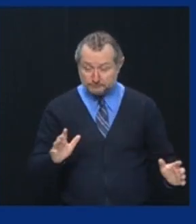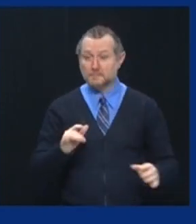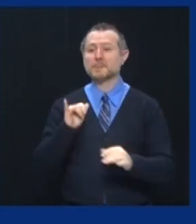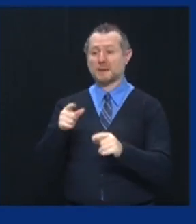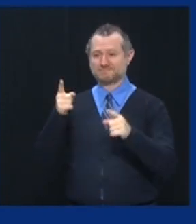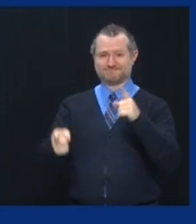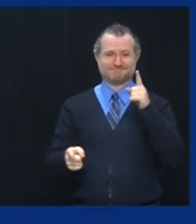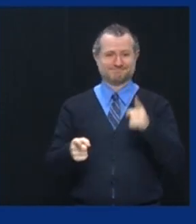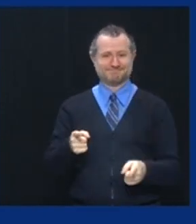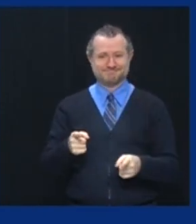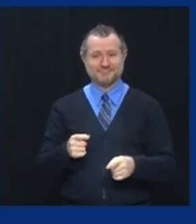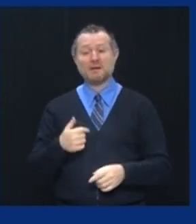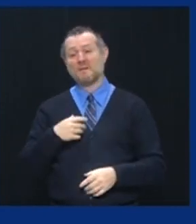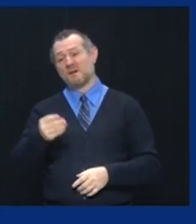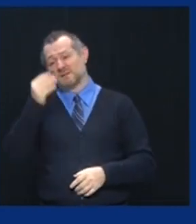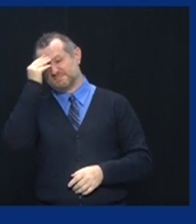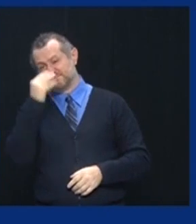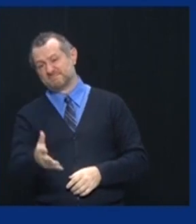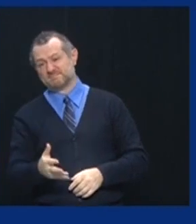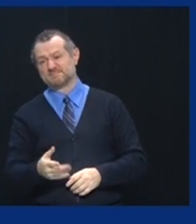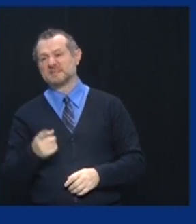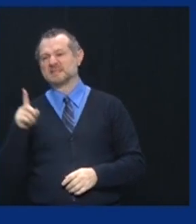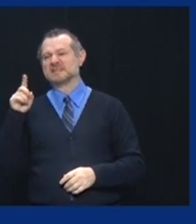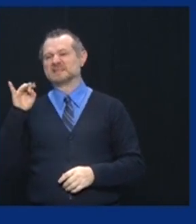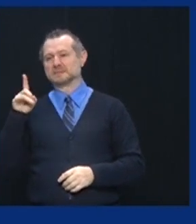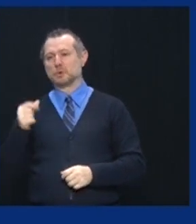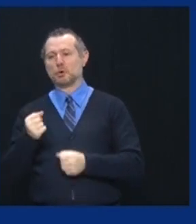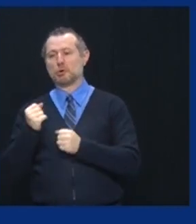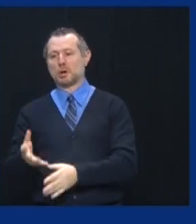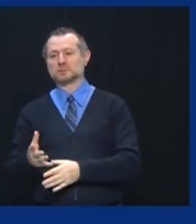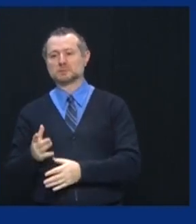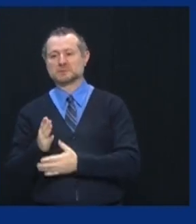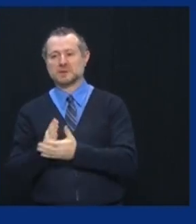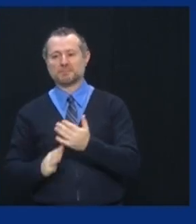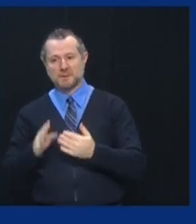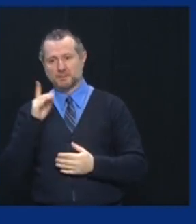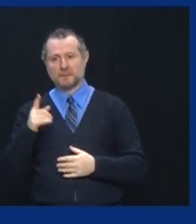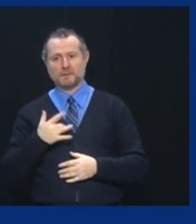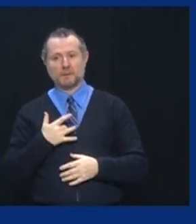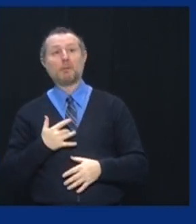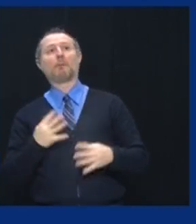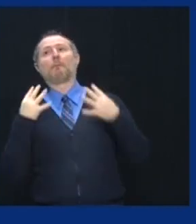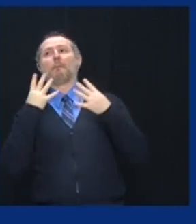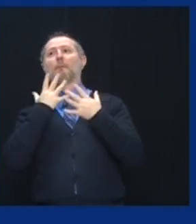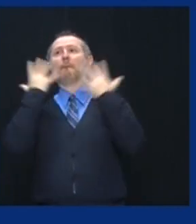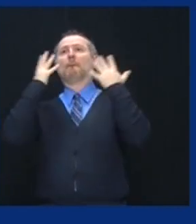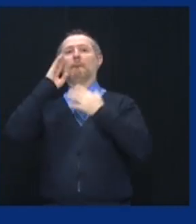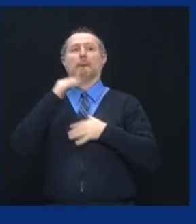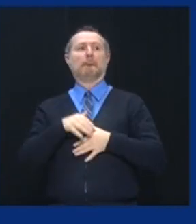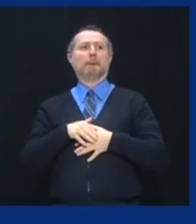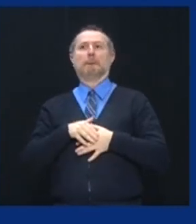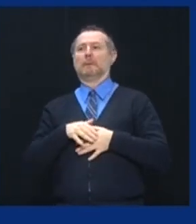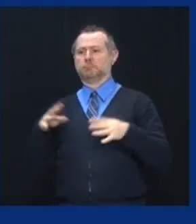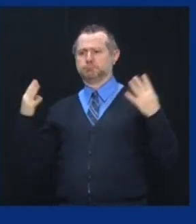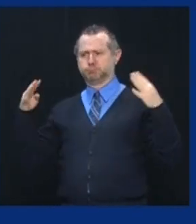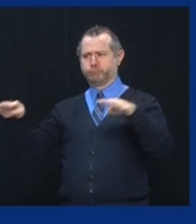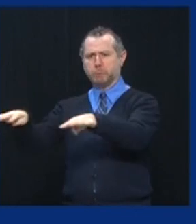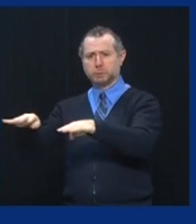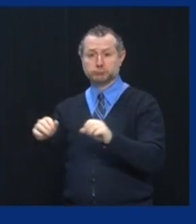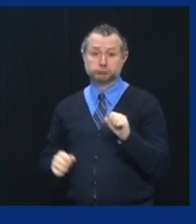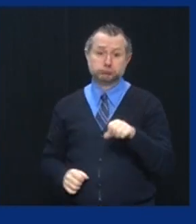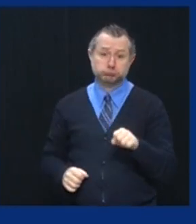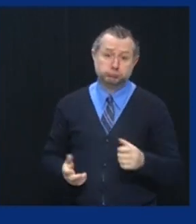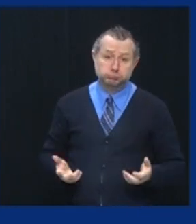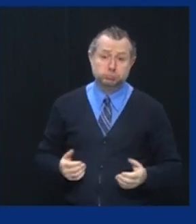it embarrassed some hospitals that were slow performers. It wound up showing some hospitals that